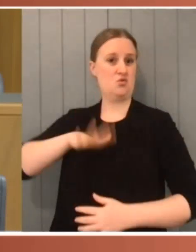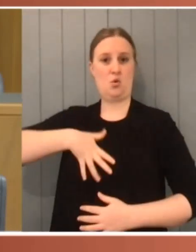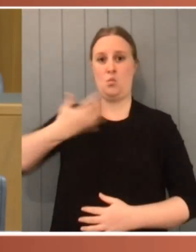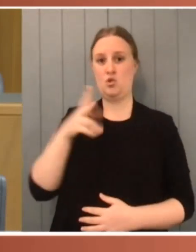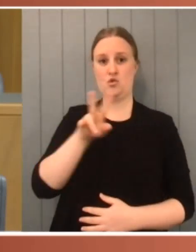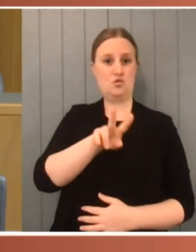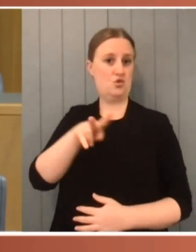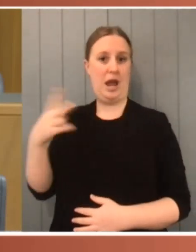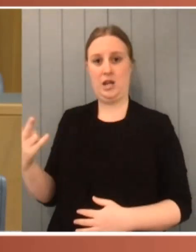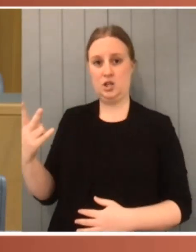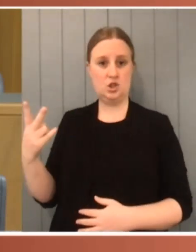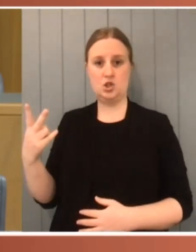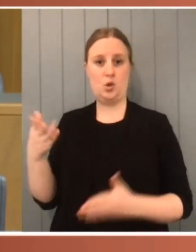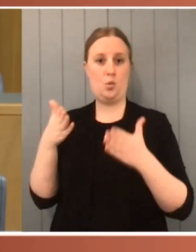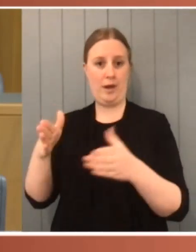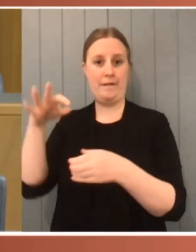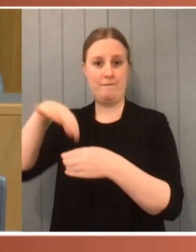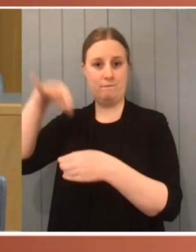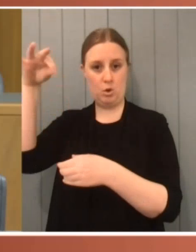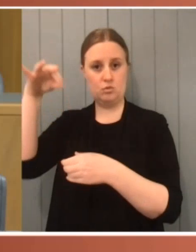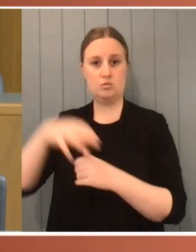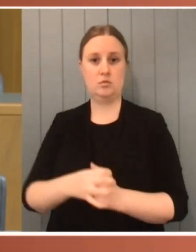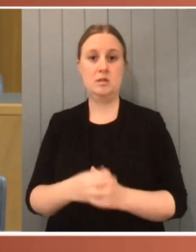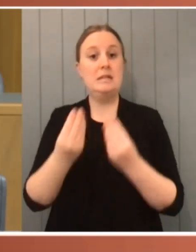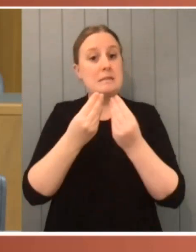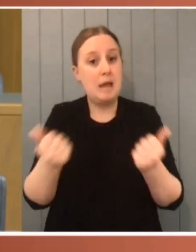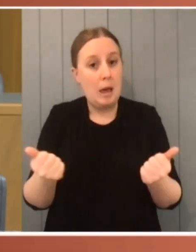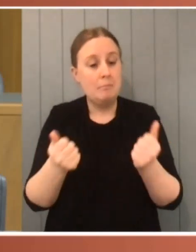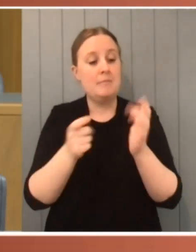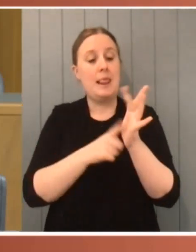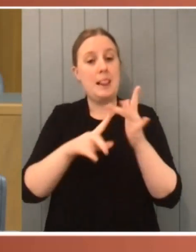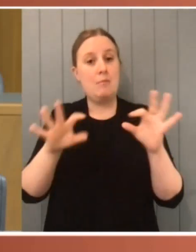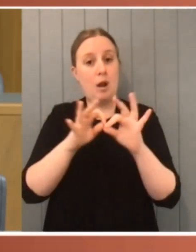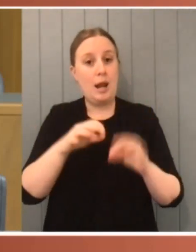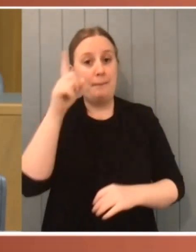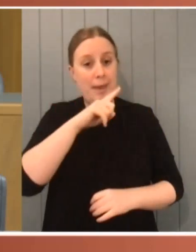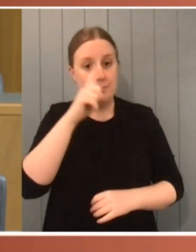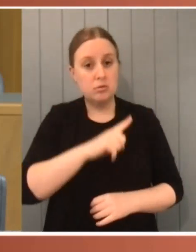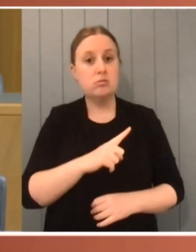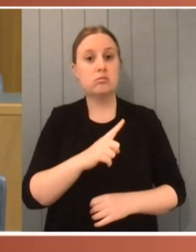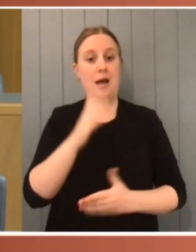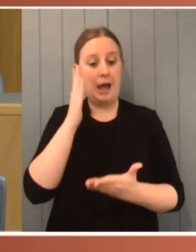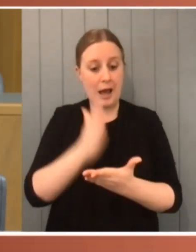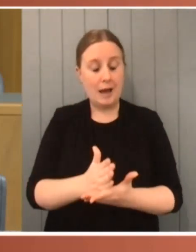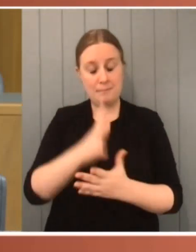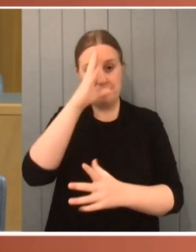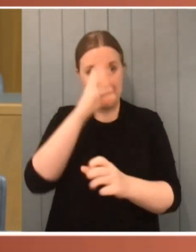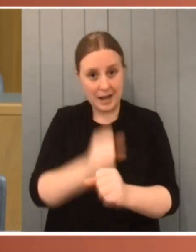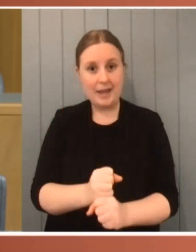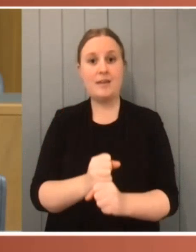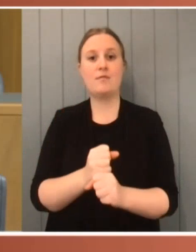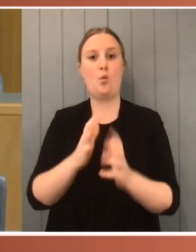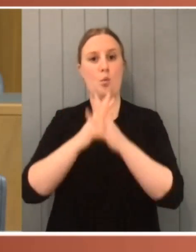Some Liberals were genuinely convinced of the democratic value of compulsory voting, while